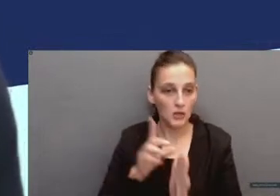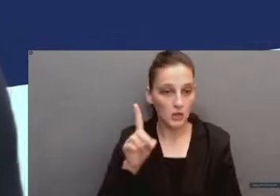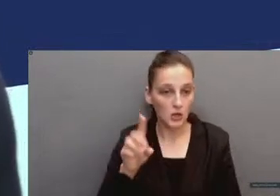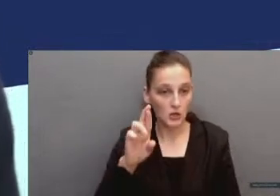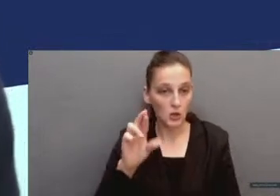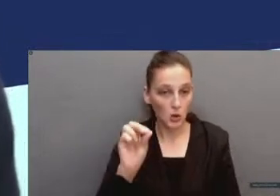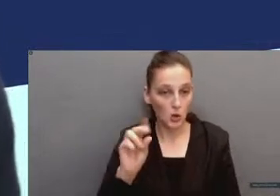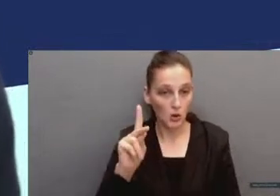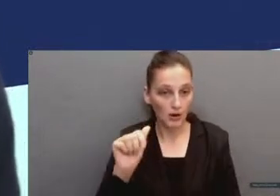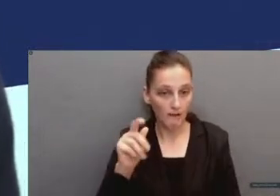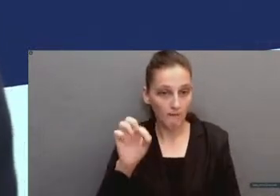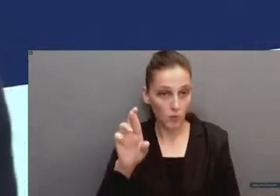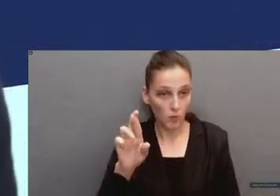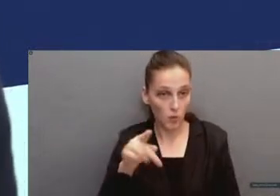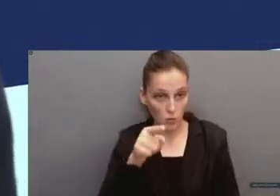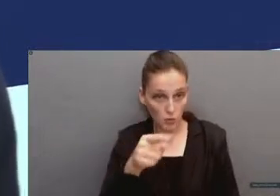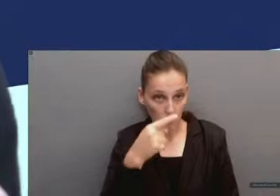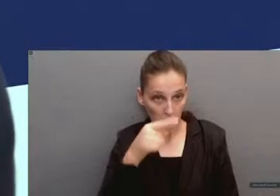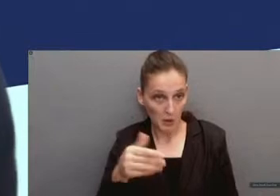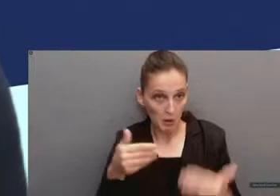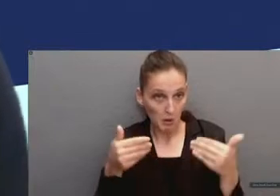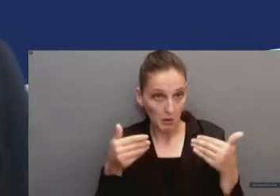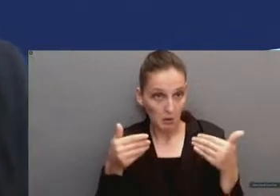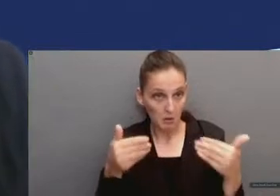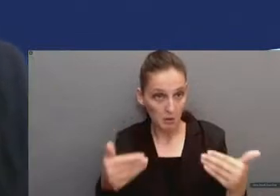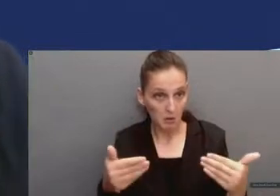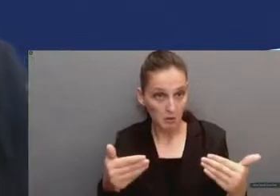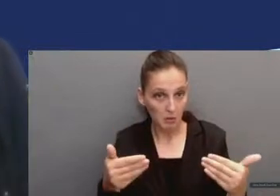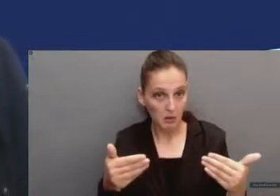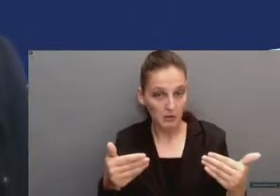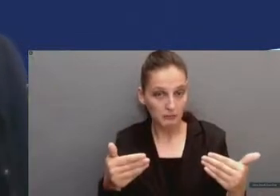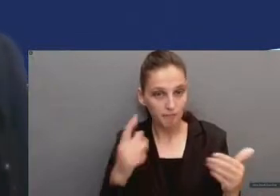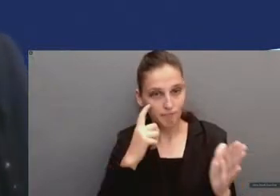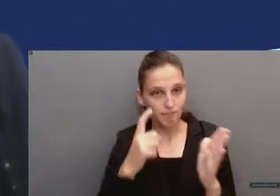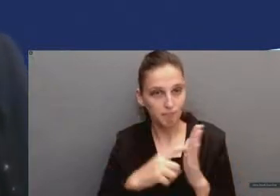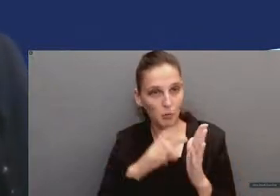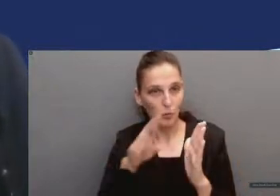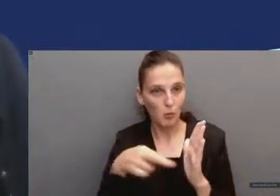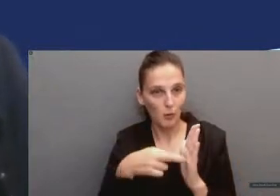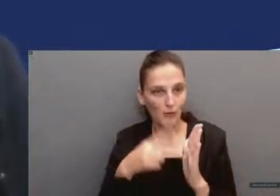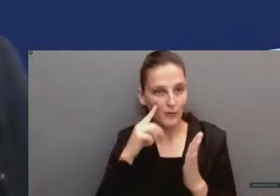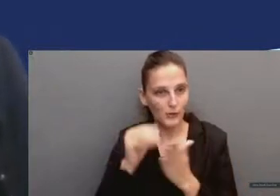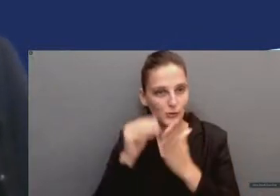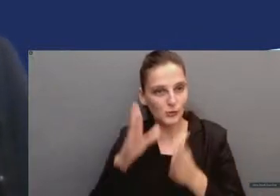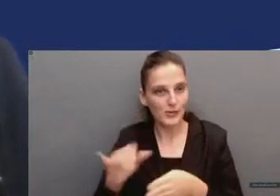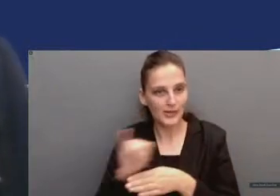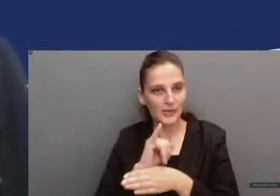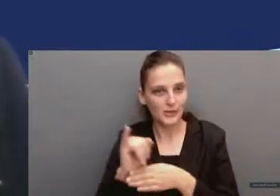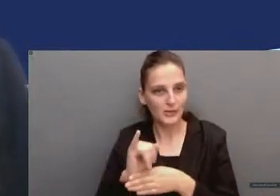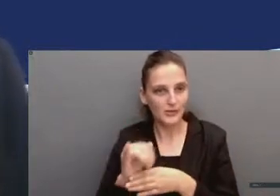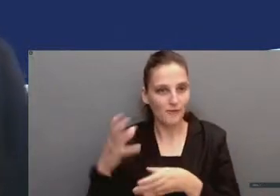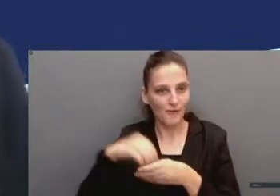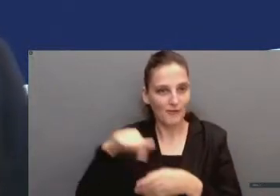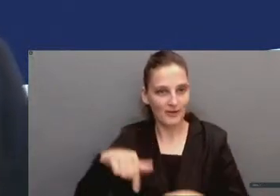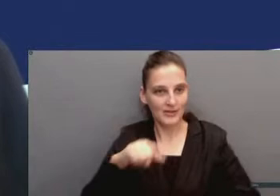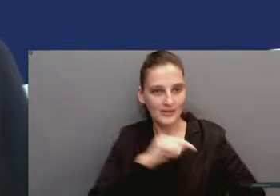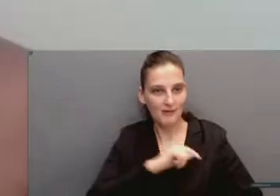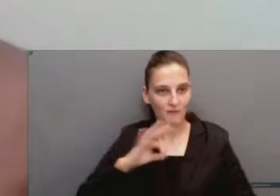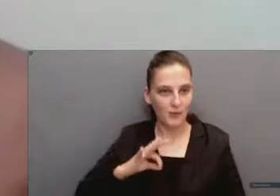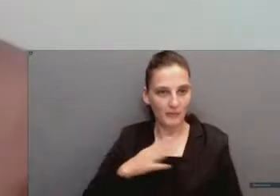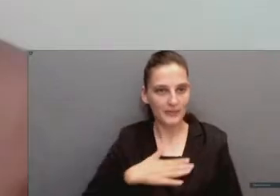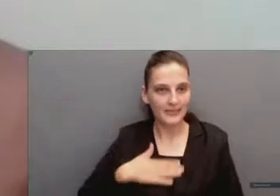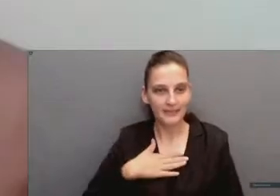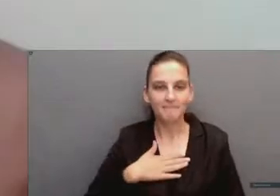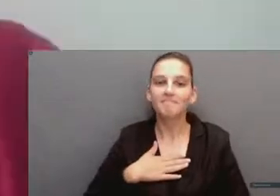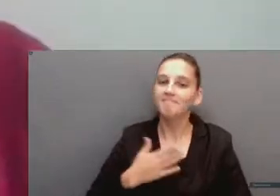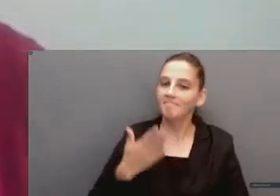you would be so kind as to acknowledge the role of our student interns on the task force, please. Thank you,